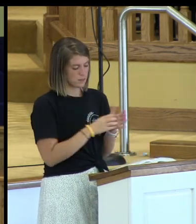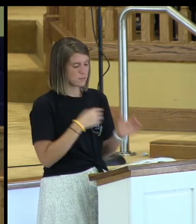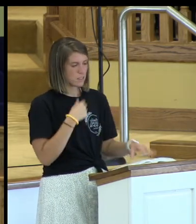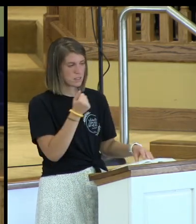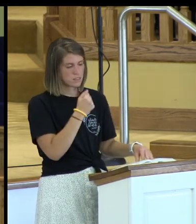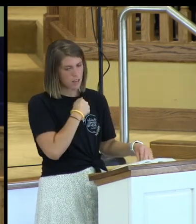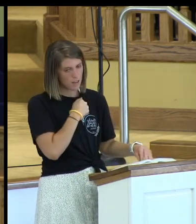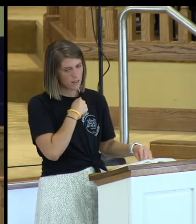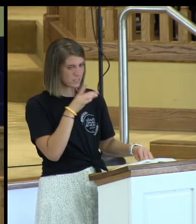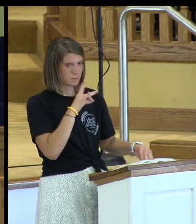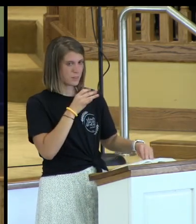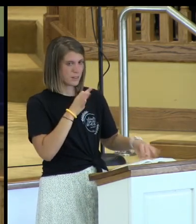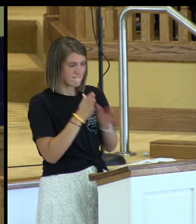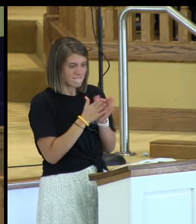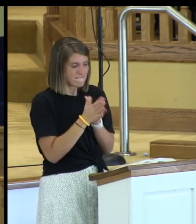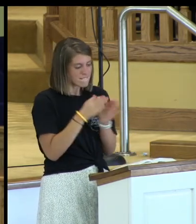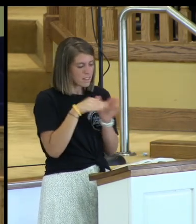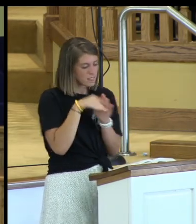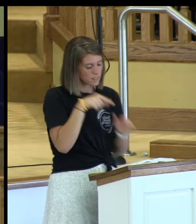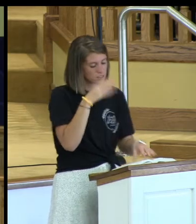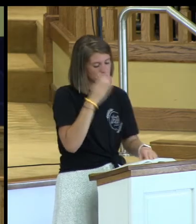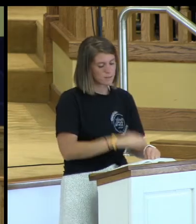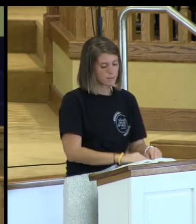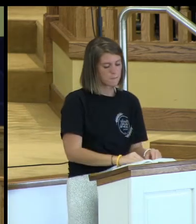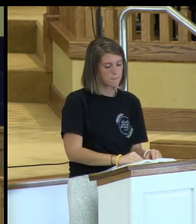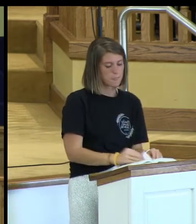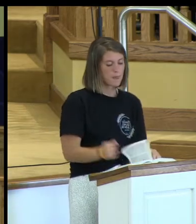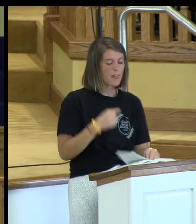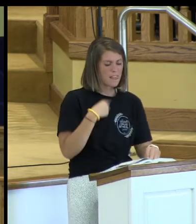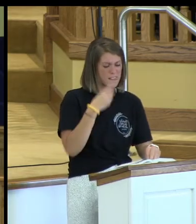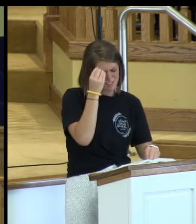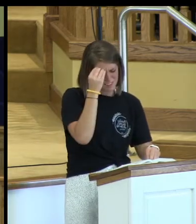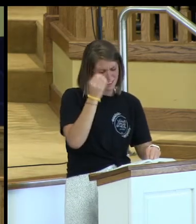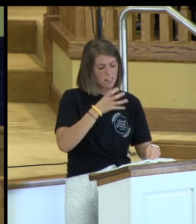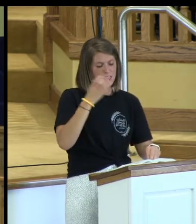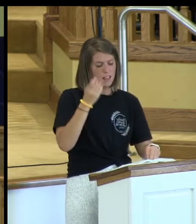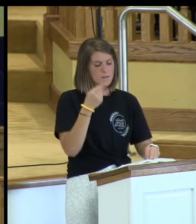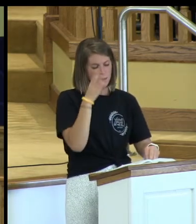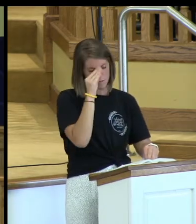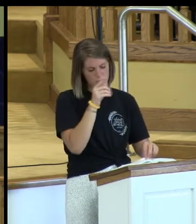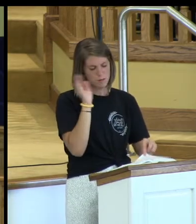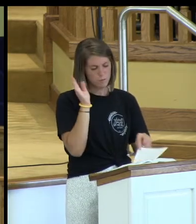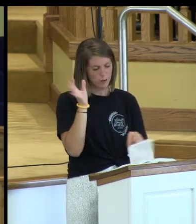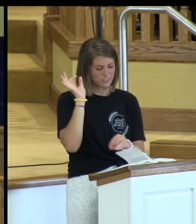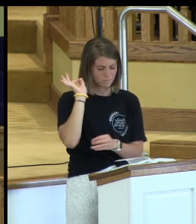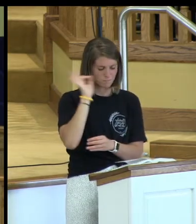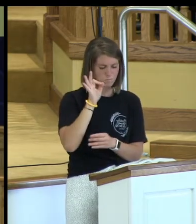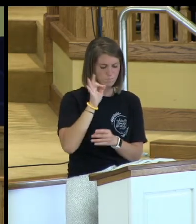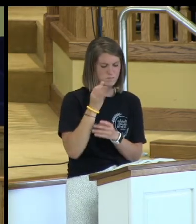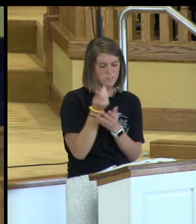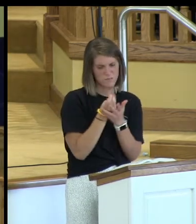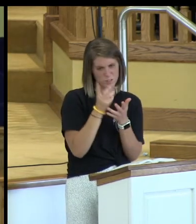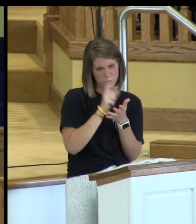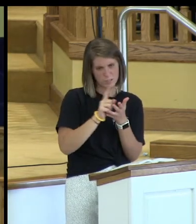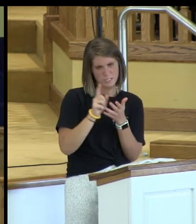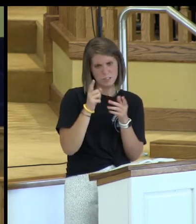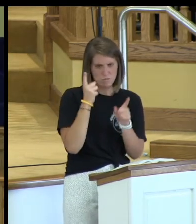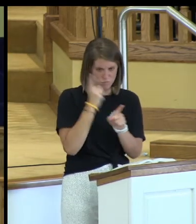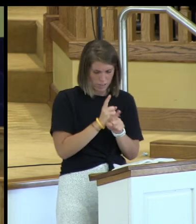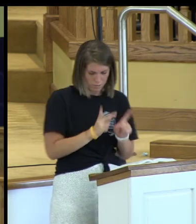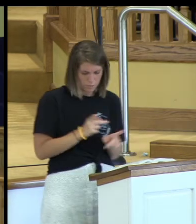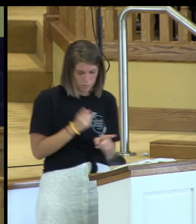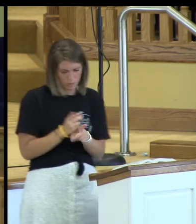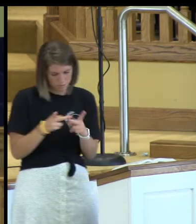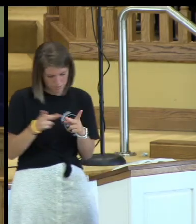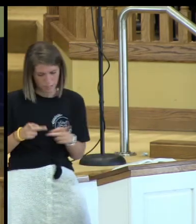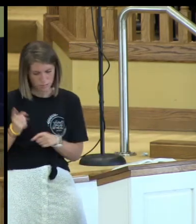I love the spirit of anticipation here. And I was thinking a lot about Brother Bussey's message a few weeks ago on the right people, the right place, the right